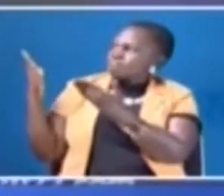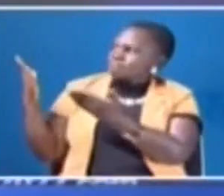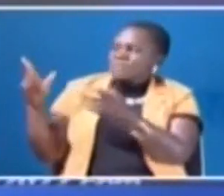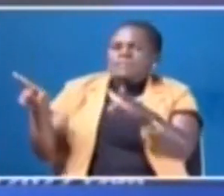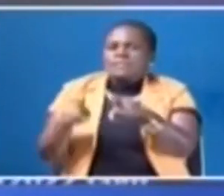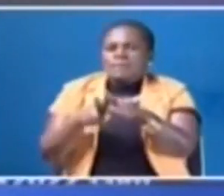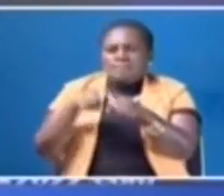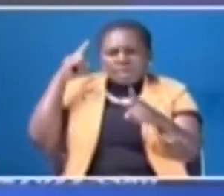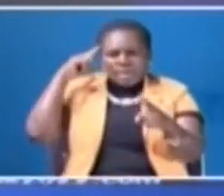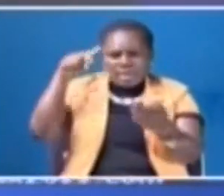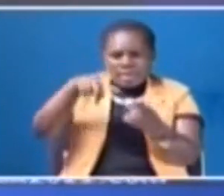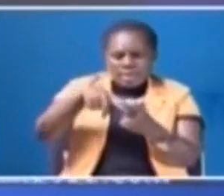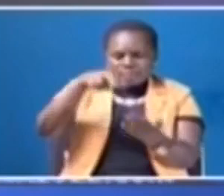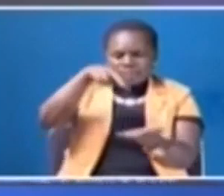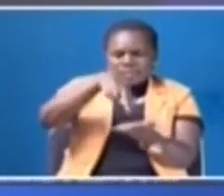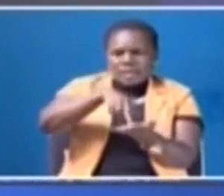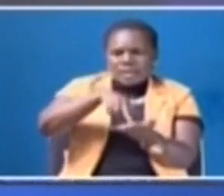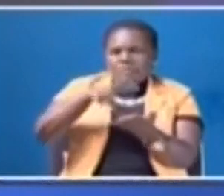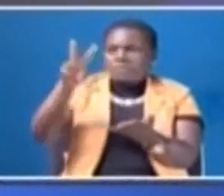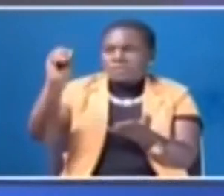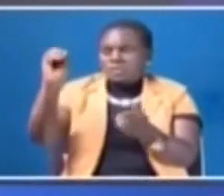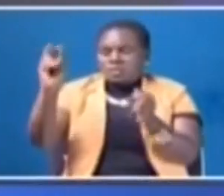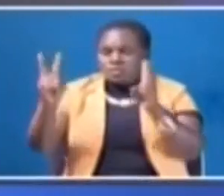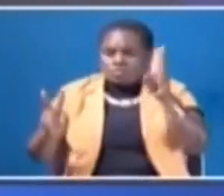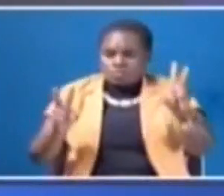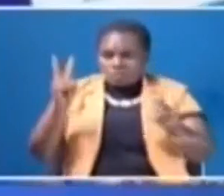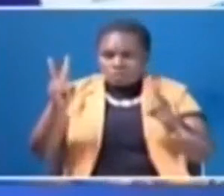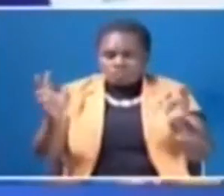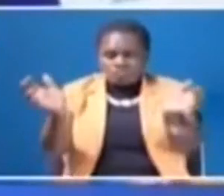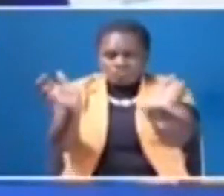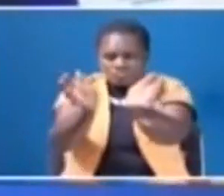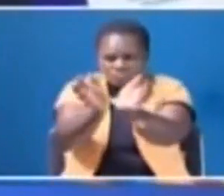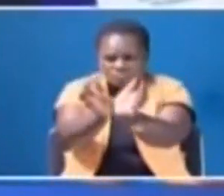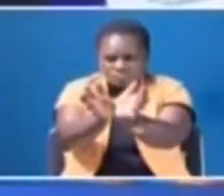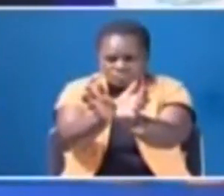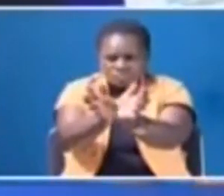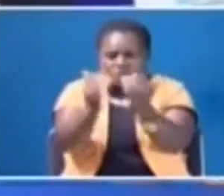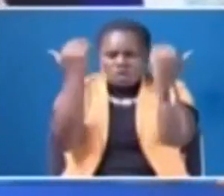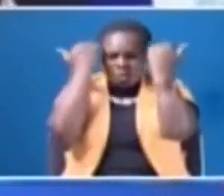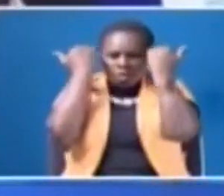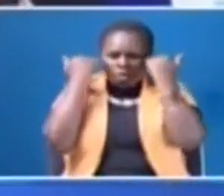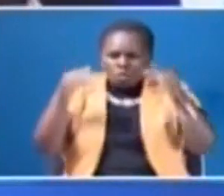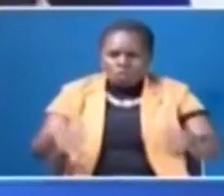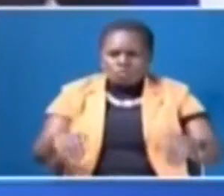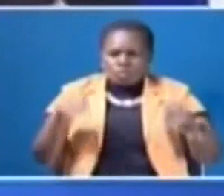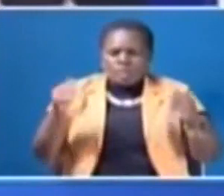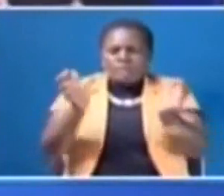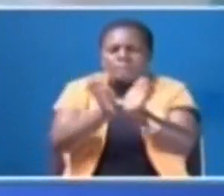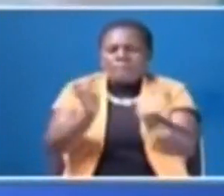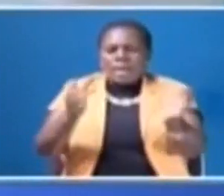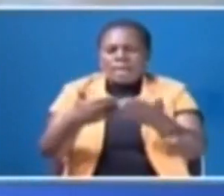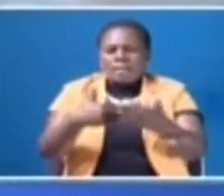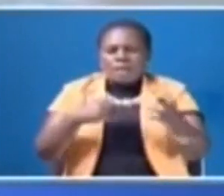also intends to vie for the presidential seat in 2022, remains in custody as the court awaits a pre-bail report